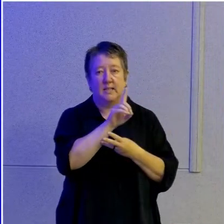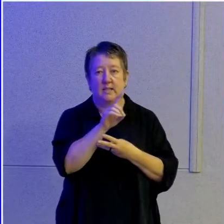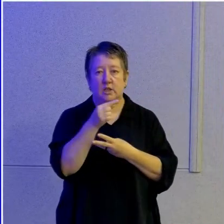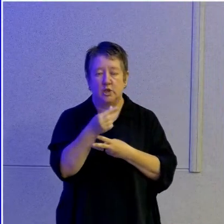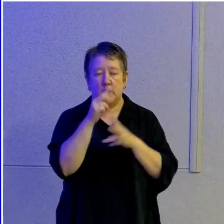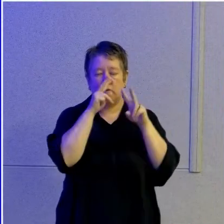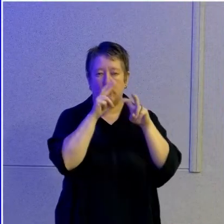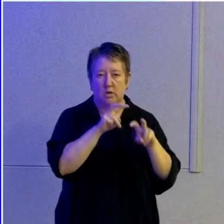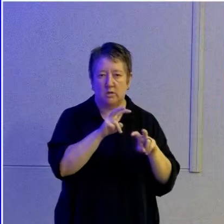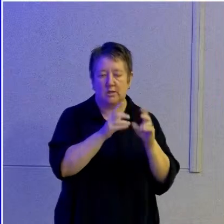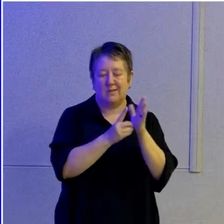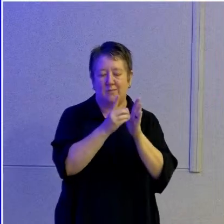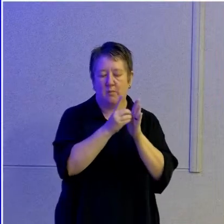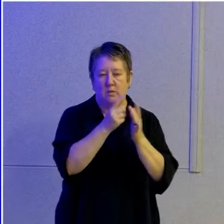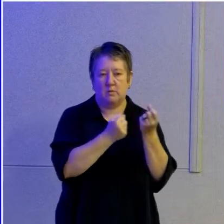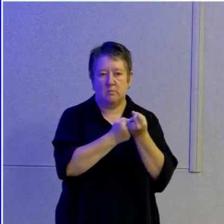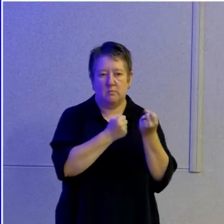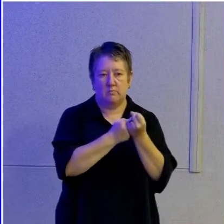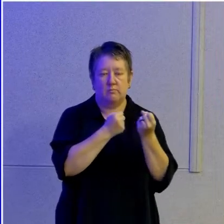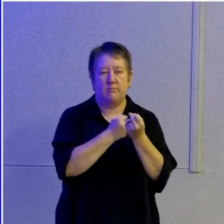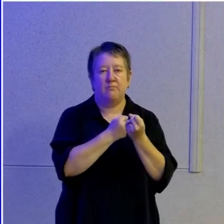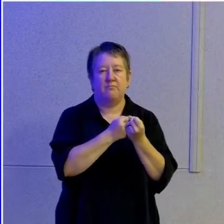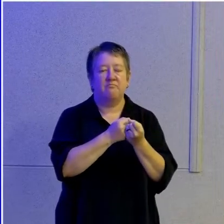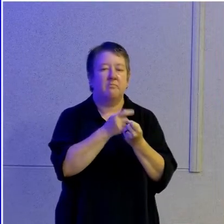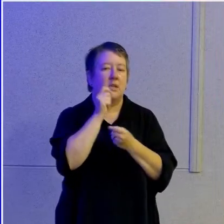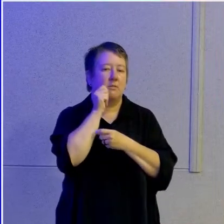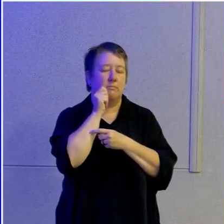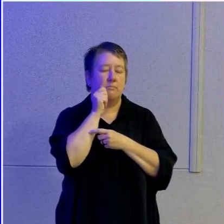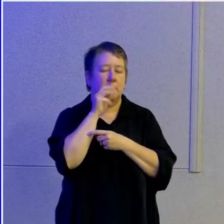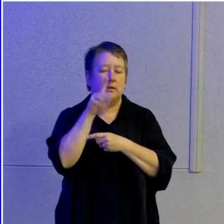Support, Mr. Imran Patel,